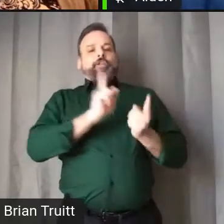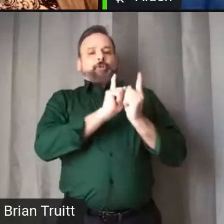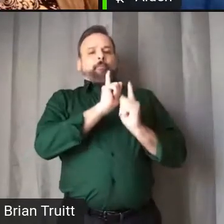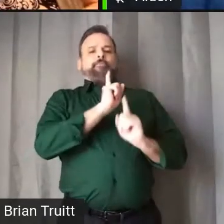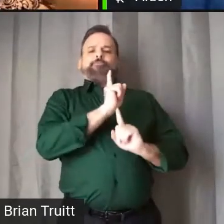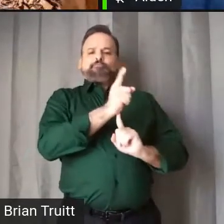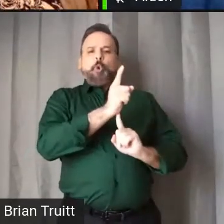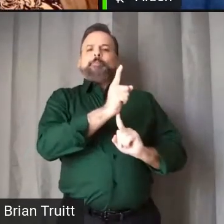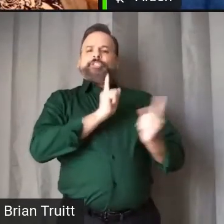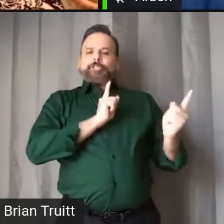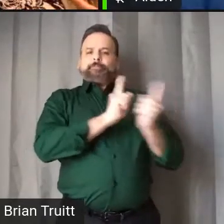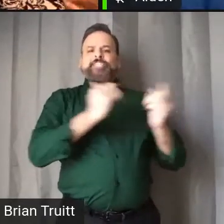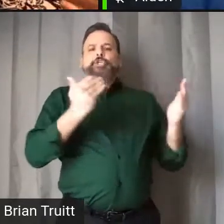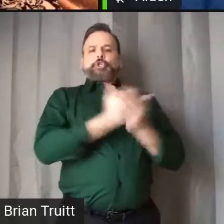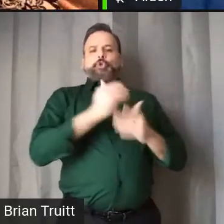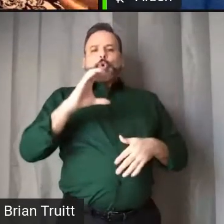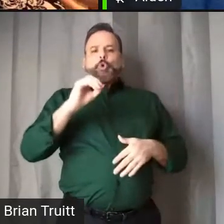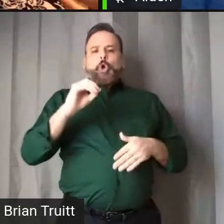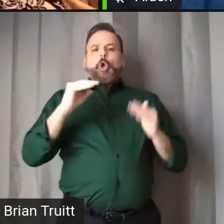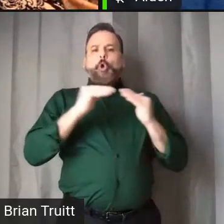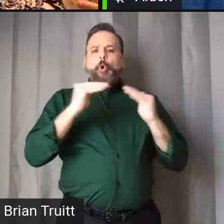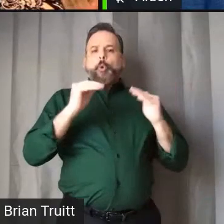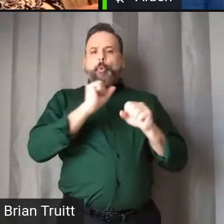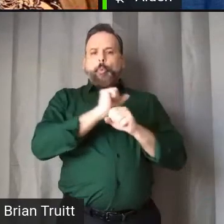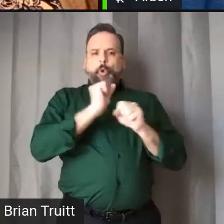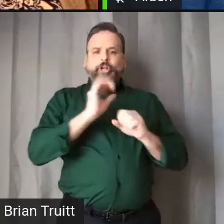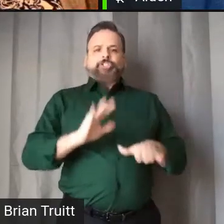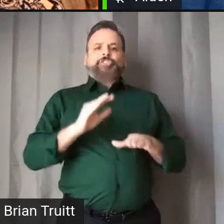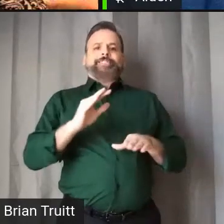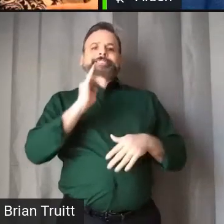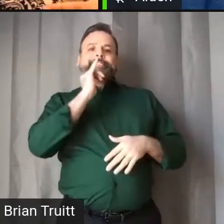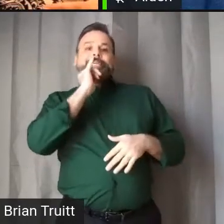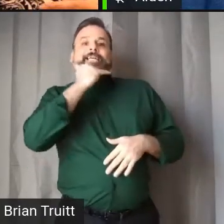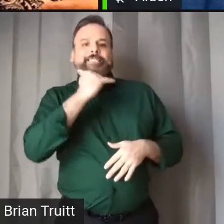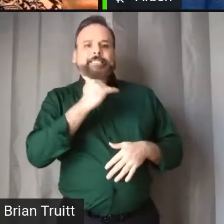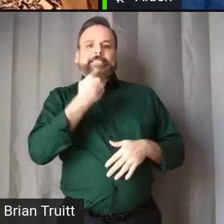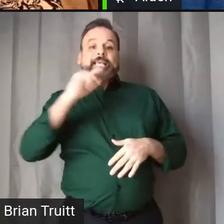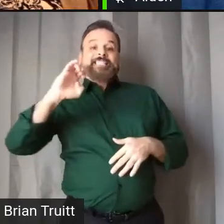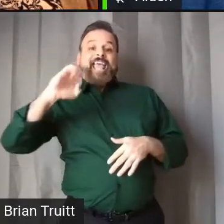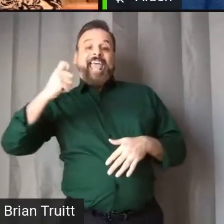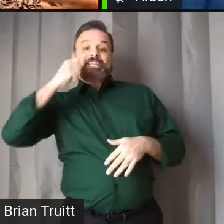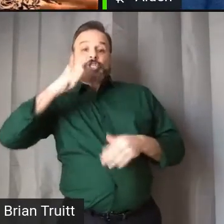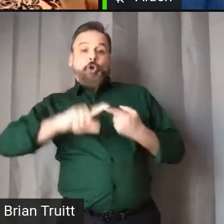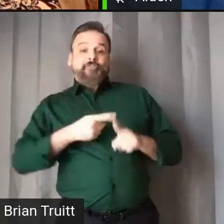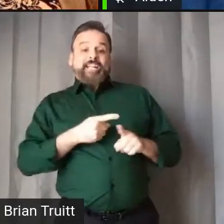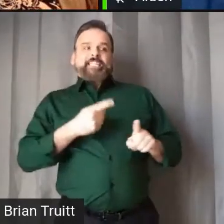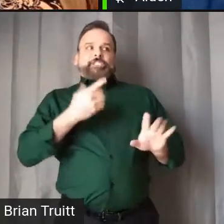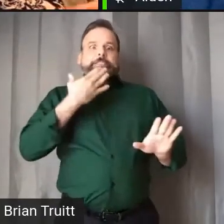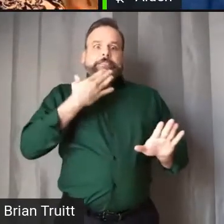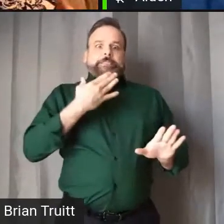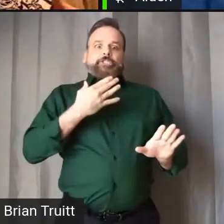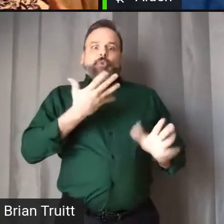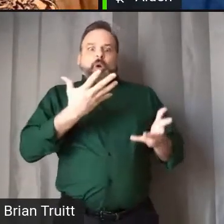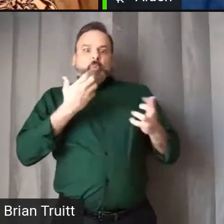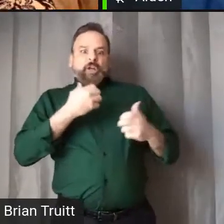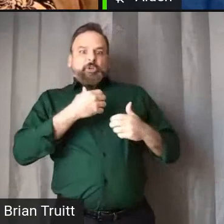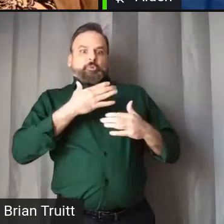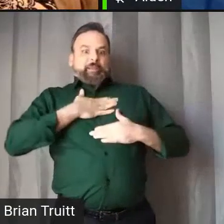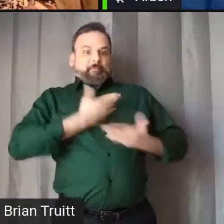work, and she accidentally mentions her ex-girlfriend, and then she has a moment of like, oh, do I want to come out to this person who I literally just met or